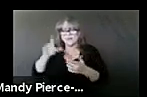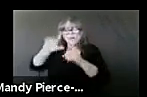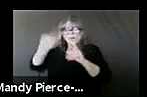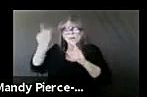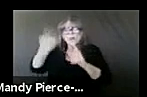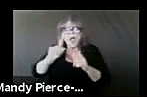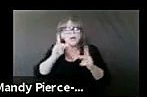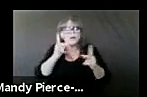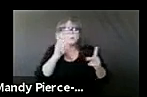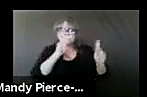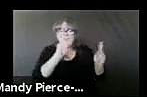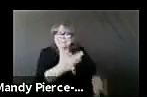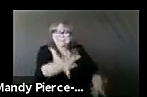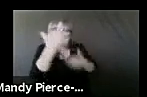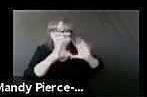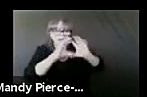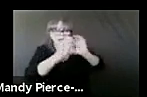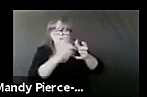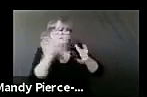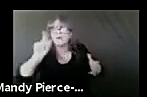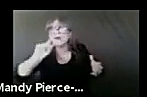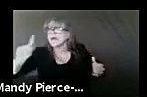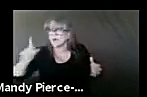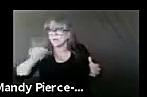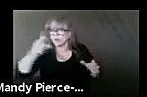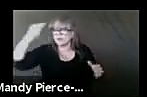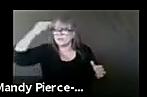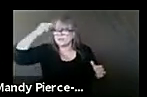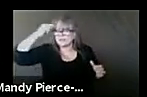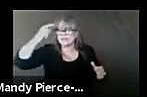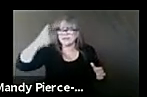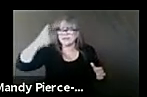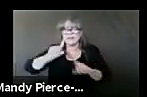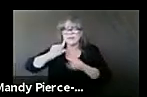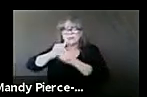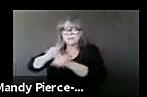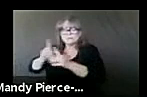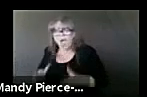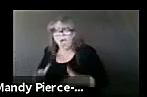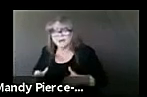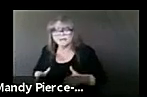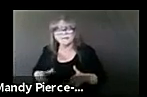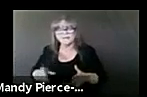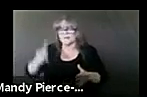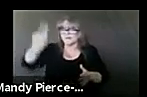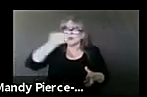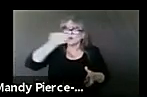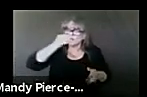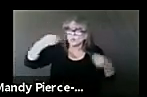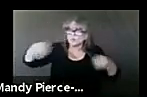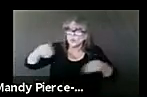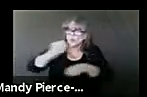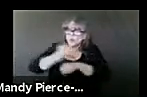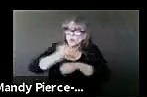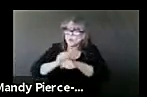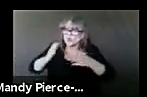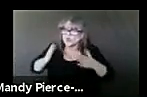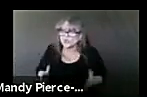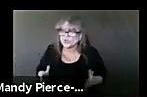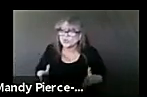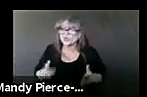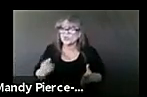Yeah, good questions. Certainly, infection rates are tightly related to being exposed. And